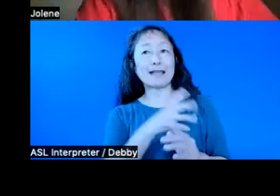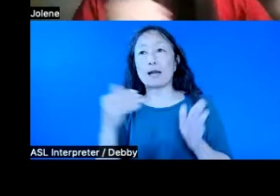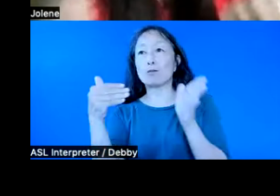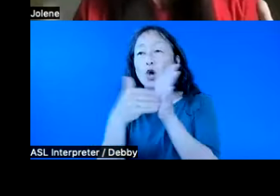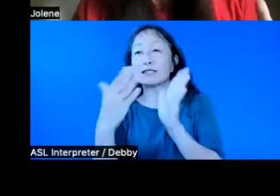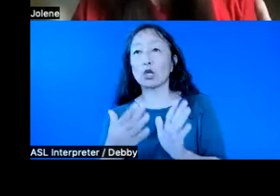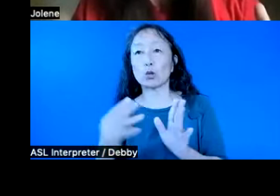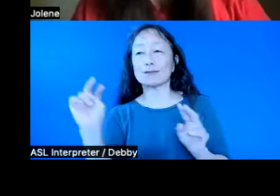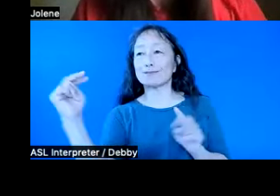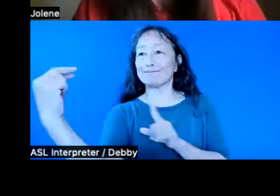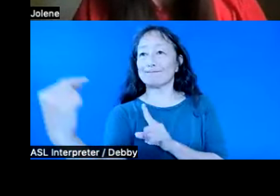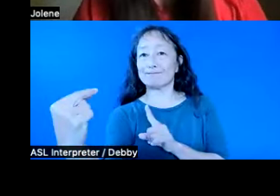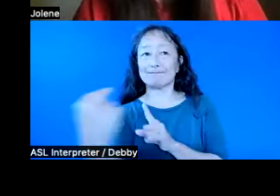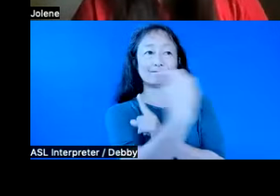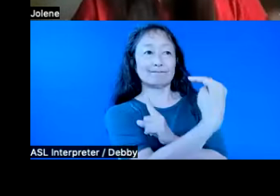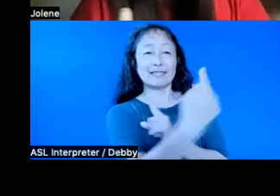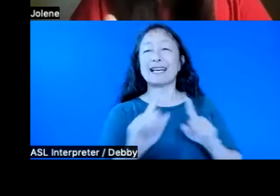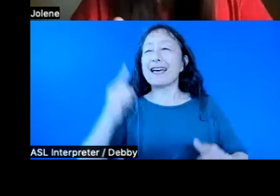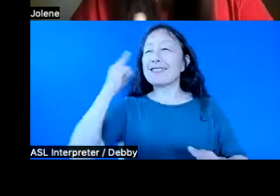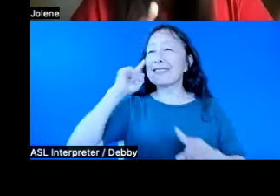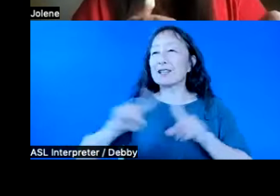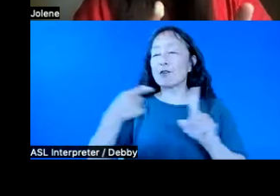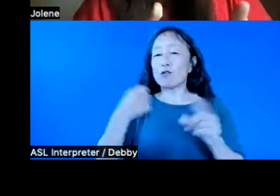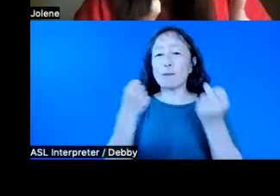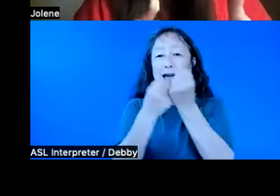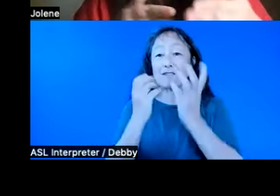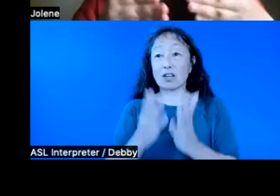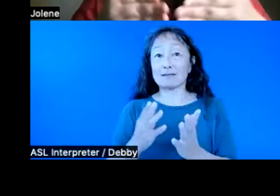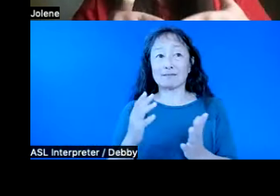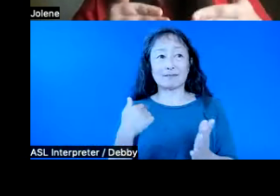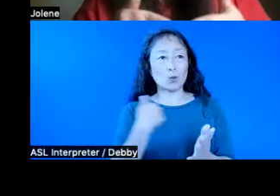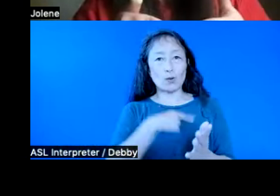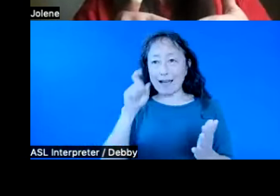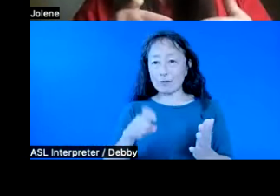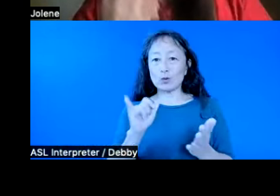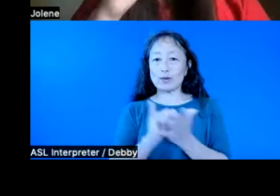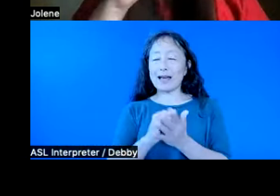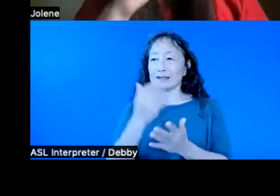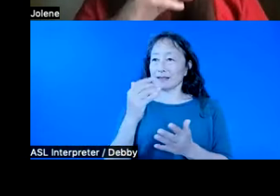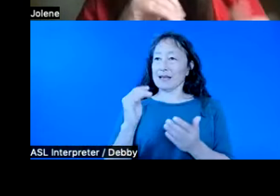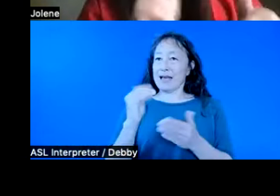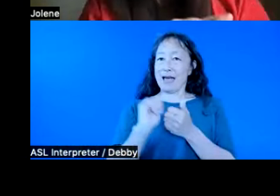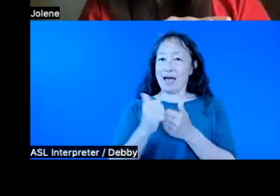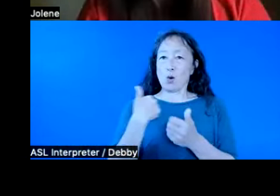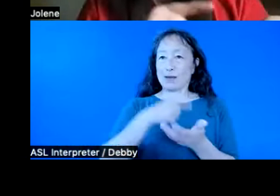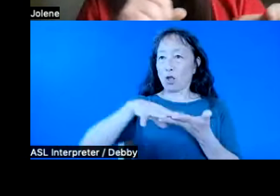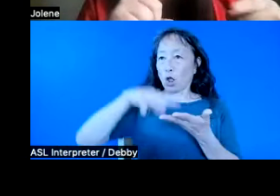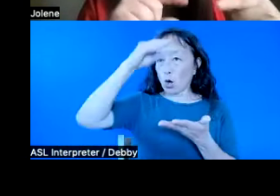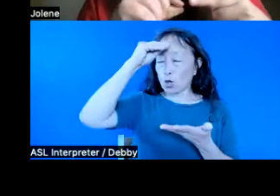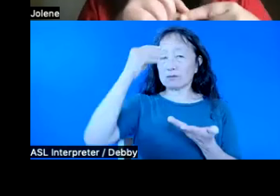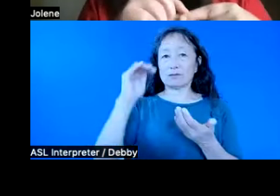than advocates most of the time, right? Because we have to, this is how we're trained, and this is what our job is focusing us on. Different